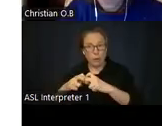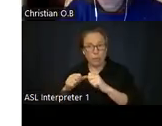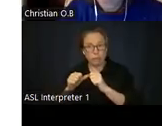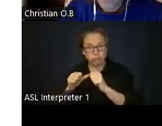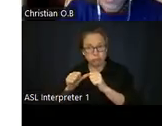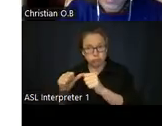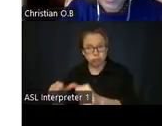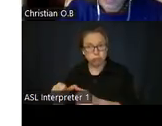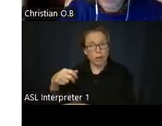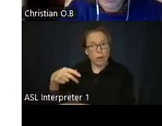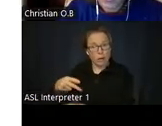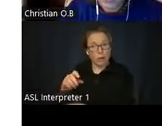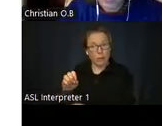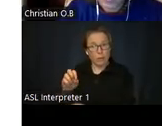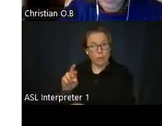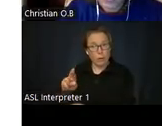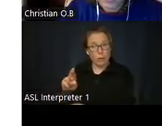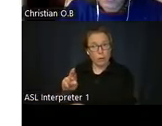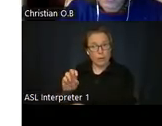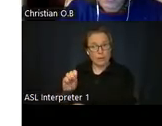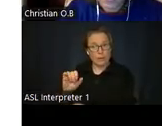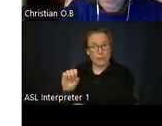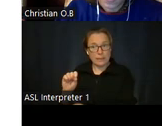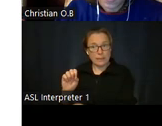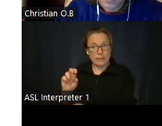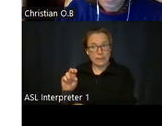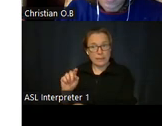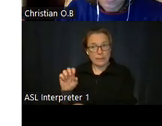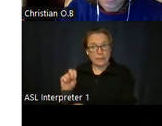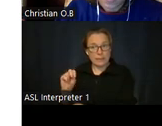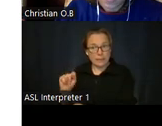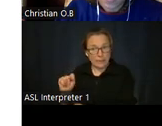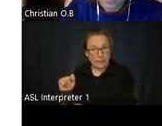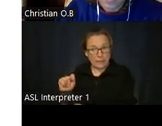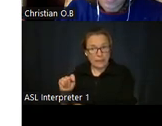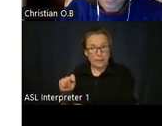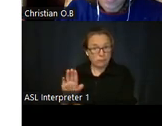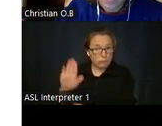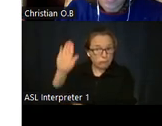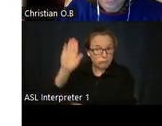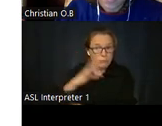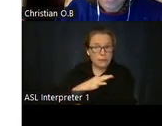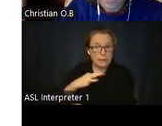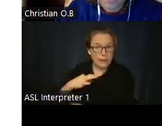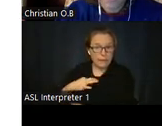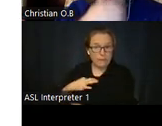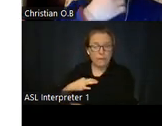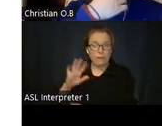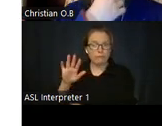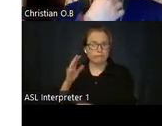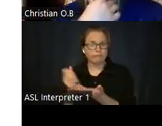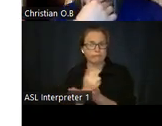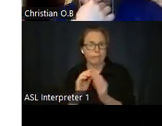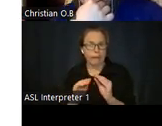persistent. Maybe persistent. Yeah, persistent could be good. I see staff's hand up. Yeah, just to clarify